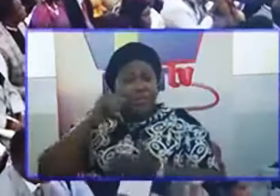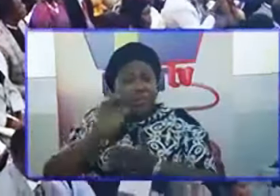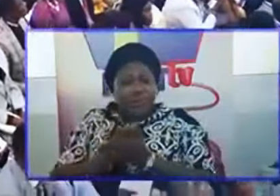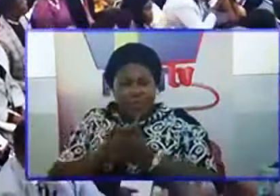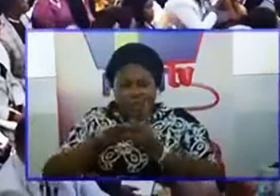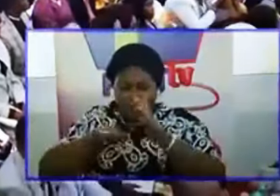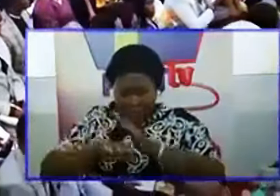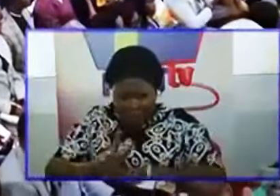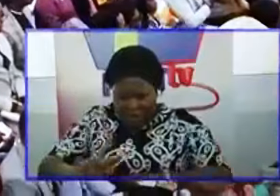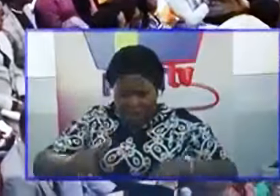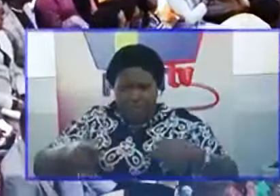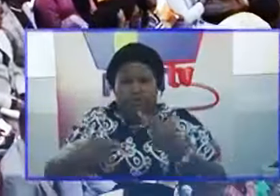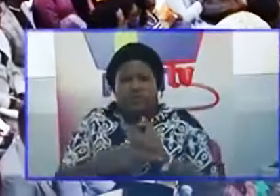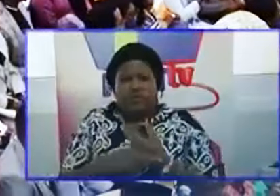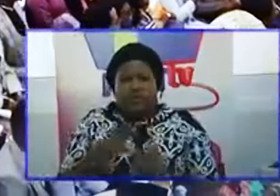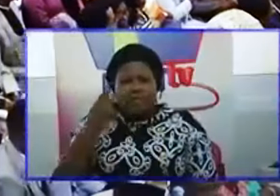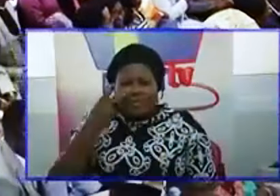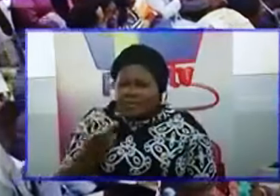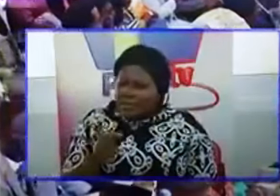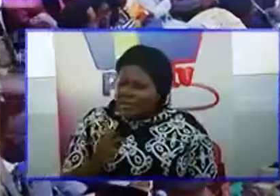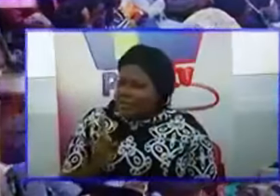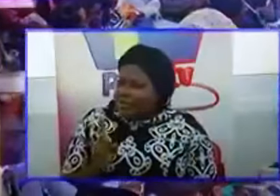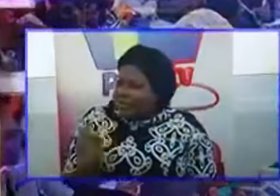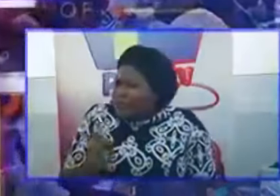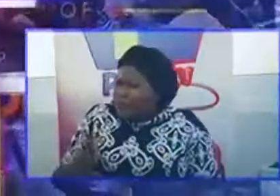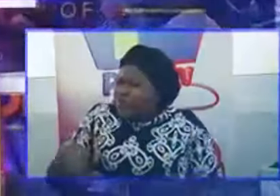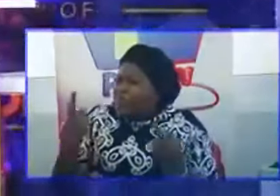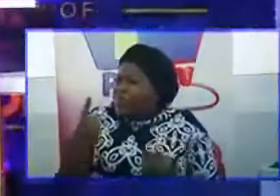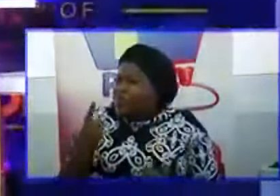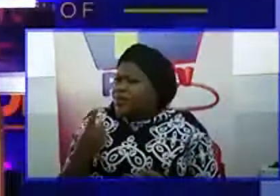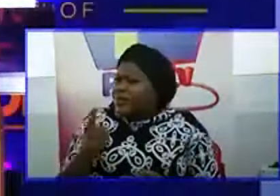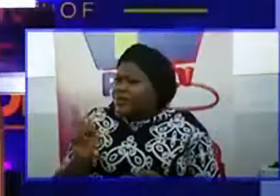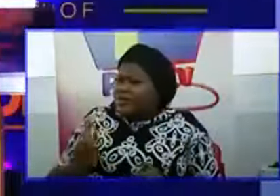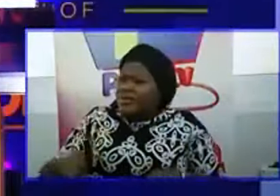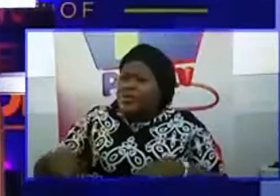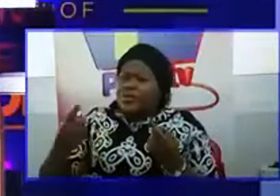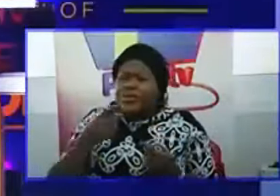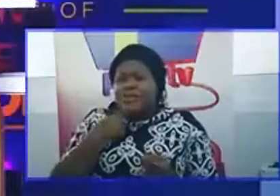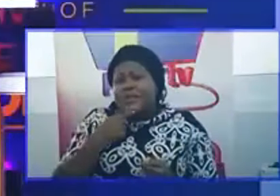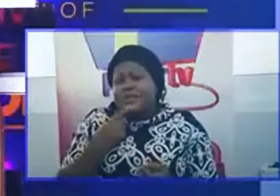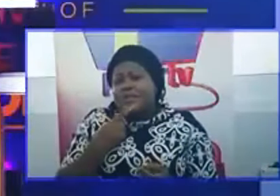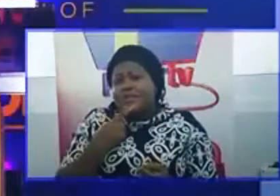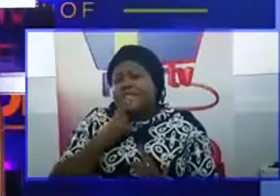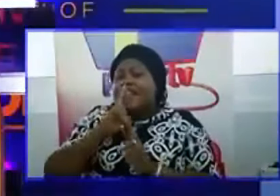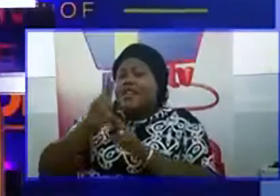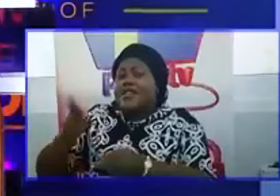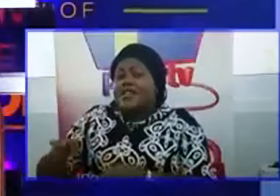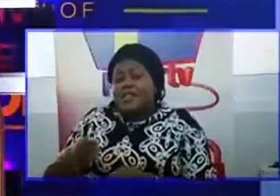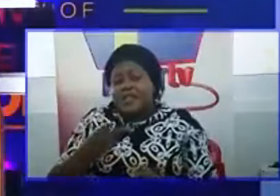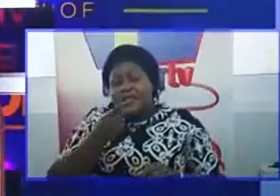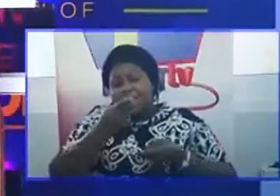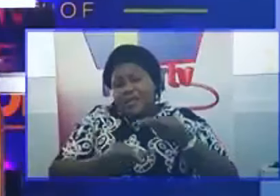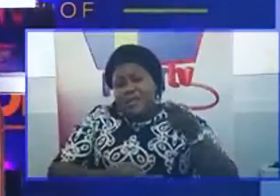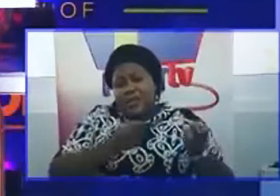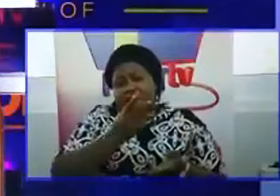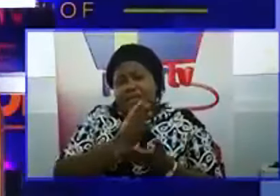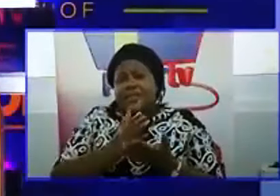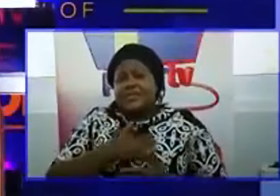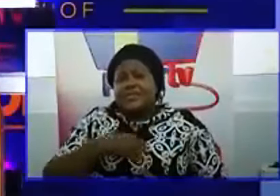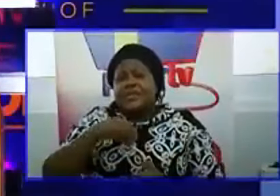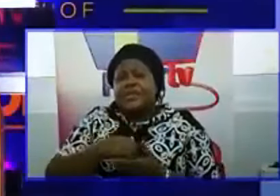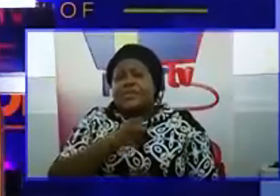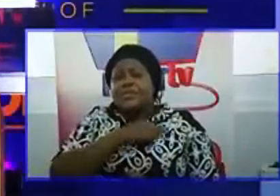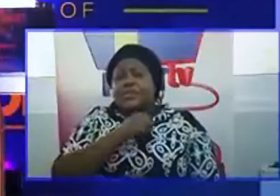she saw me. She said, where are you going? So I'm going to see this one at the hospital. She didn't say anything. But the